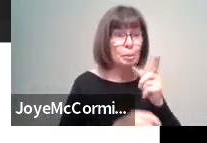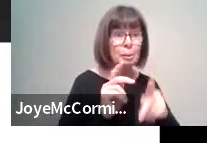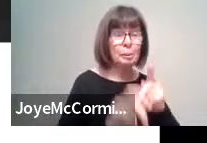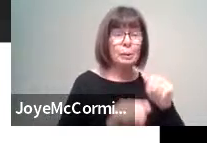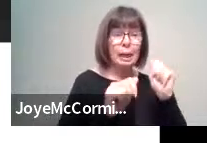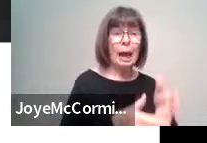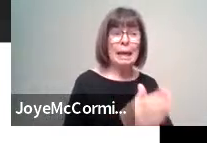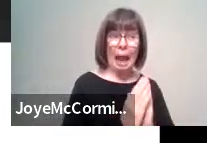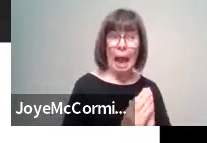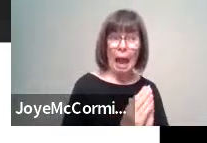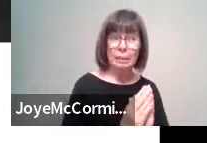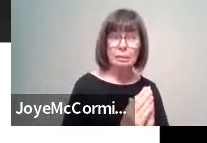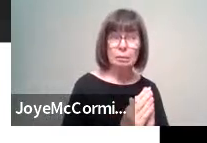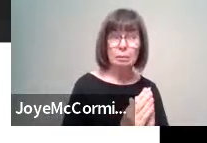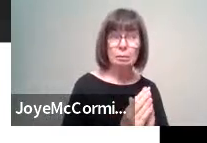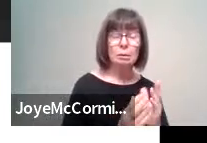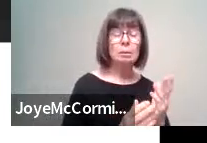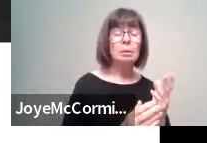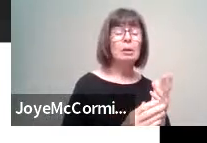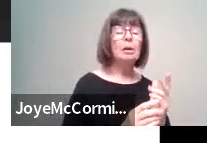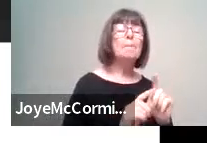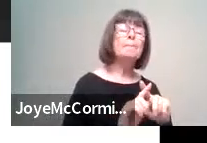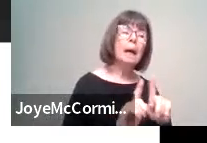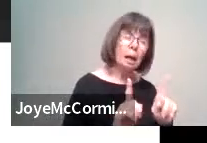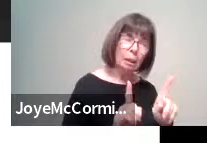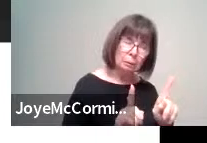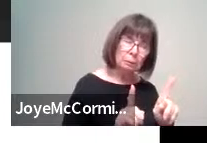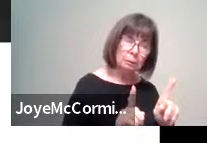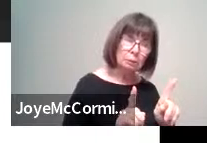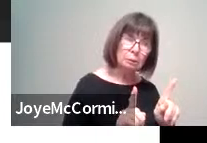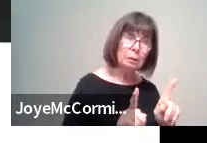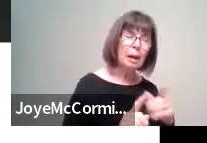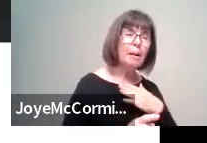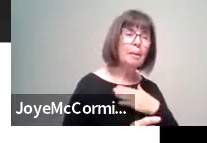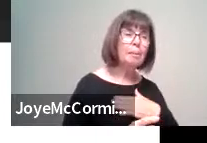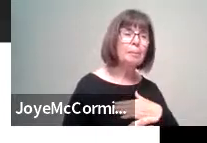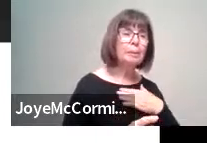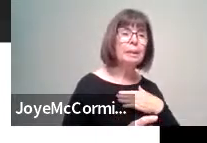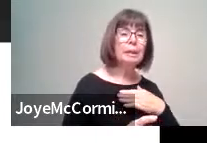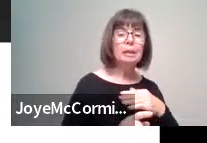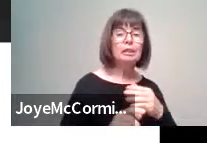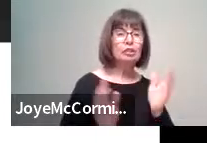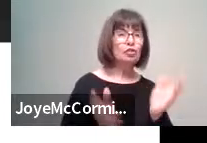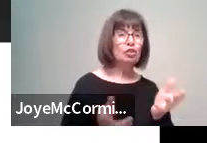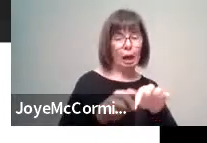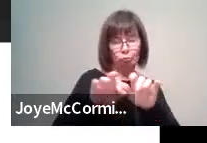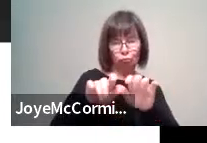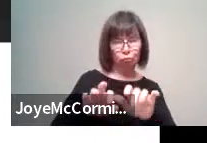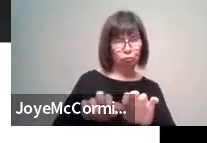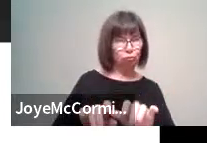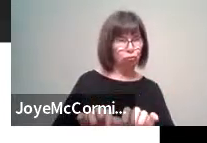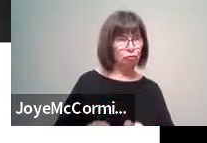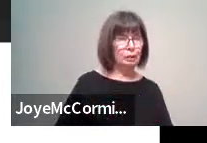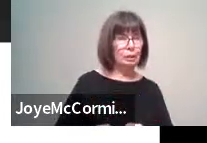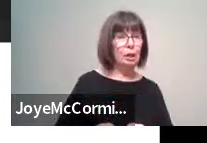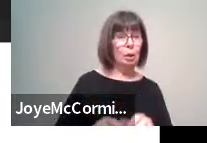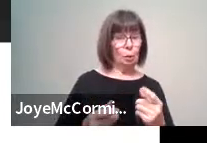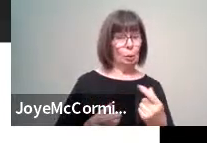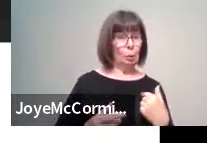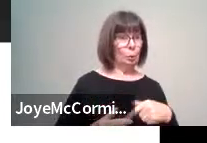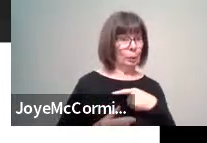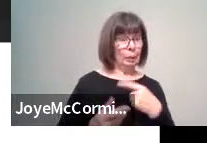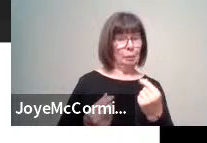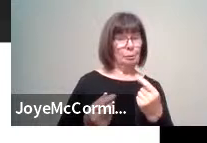of questions if they have them, but also please drop questions in the chat. And what we will do is that we will